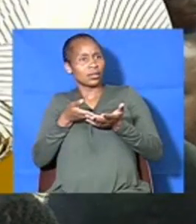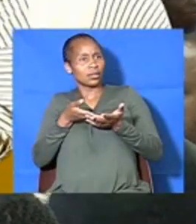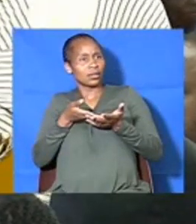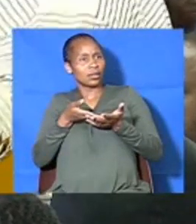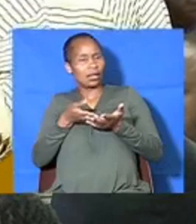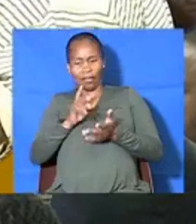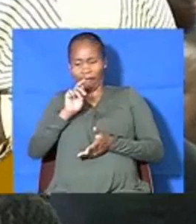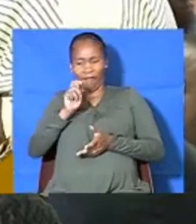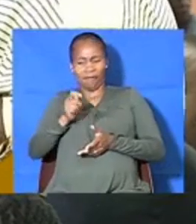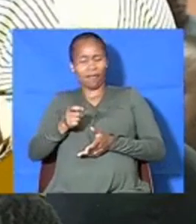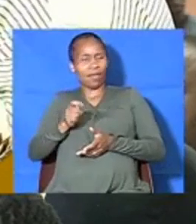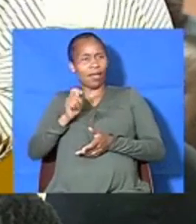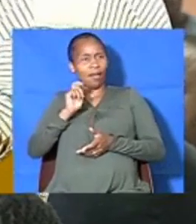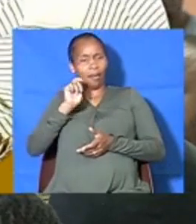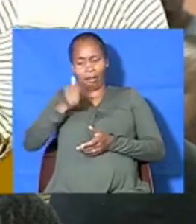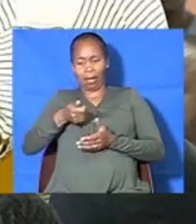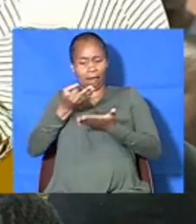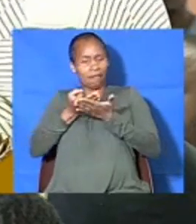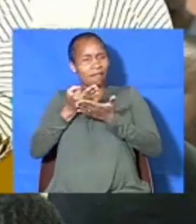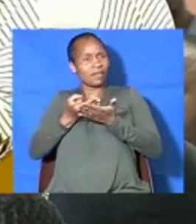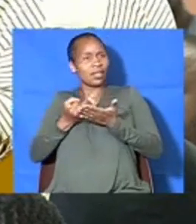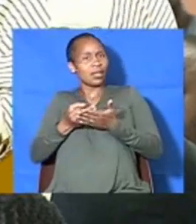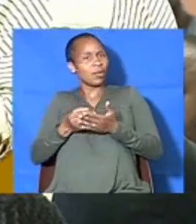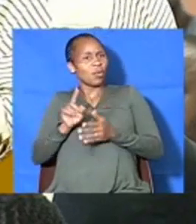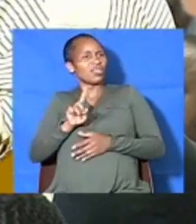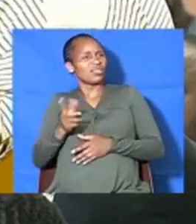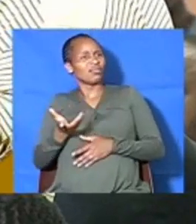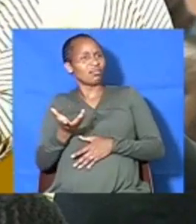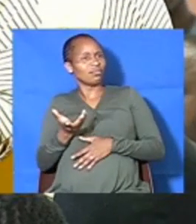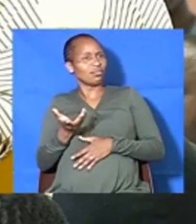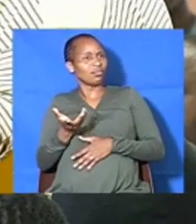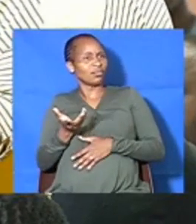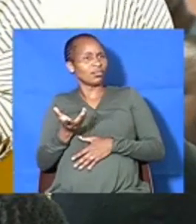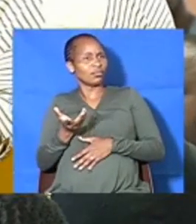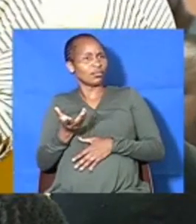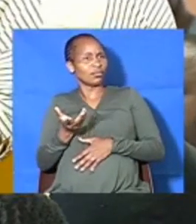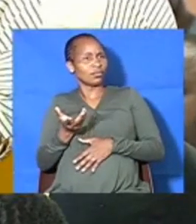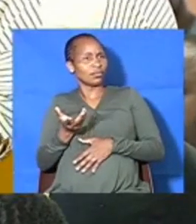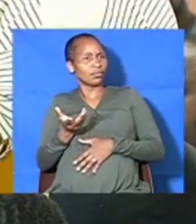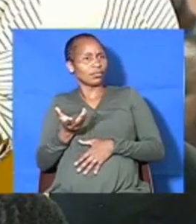They say in public hospitals, please, there are no medications.